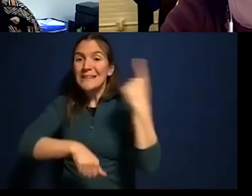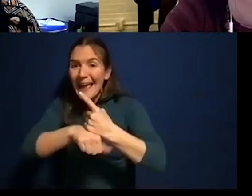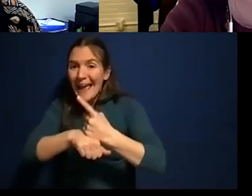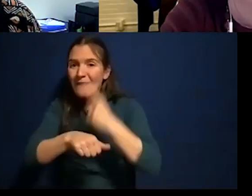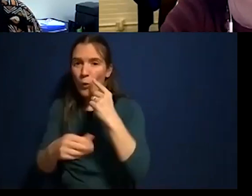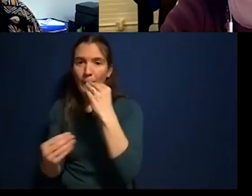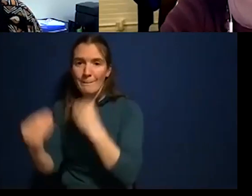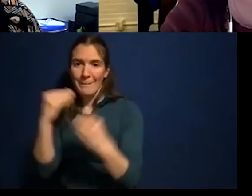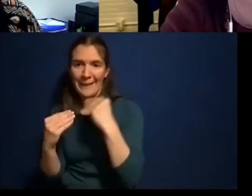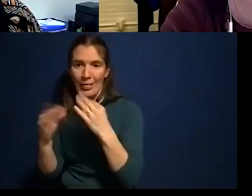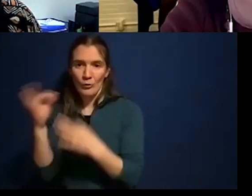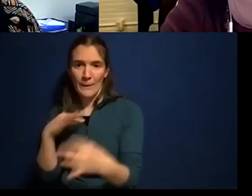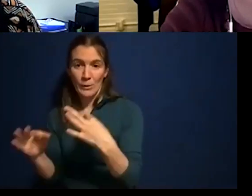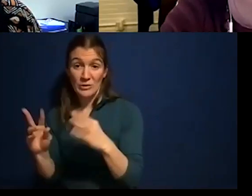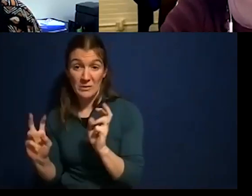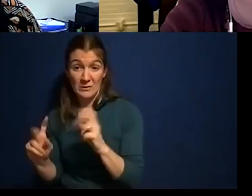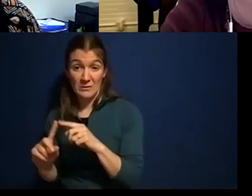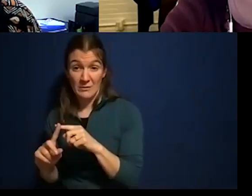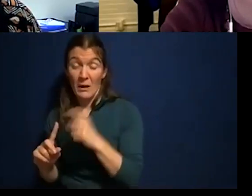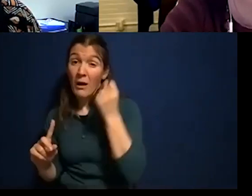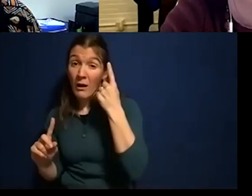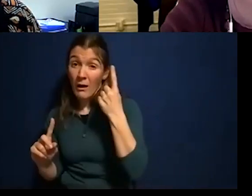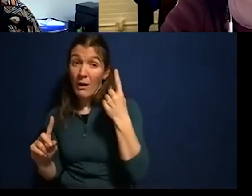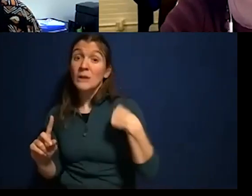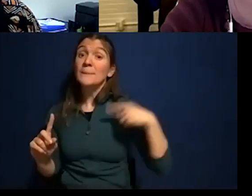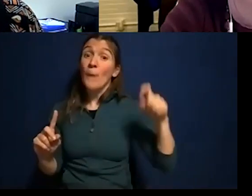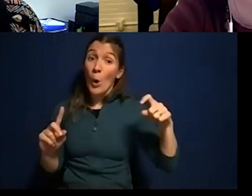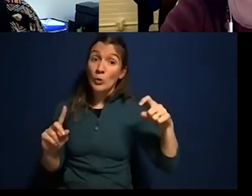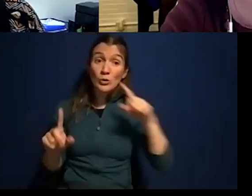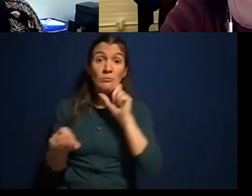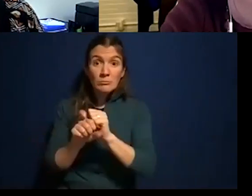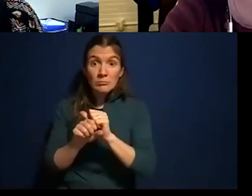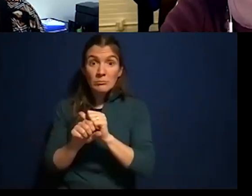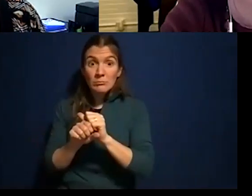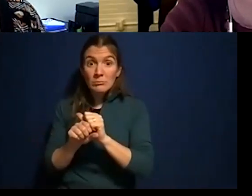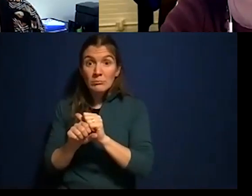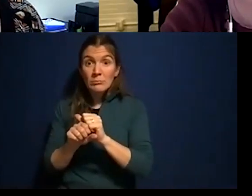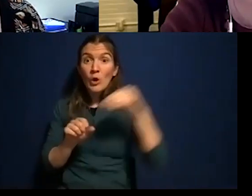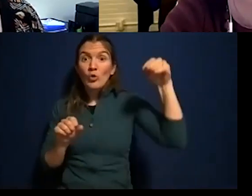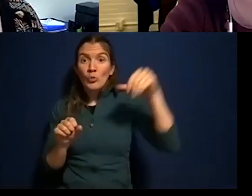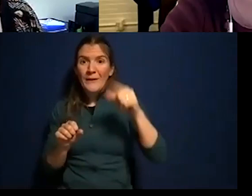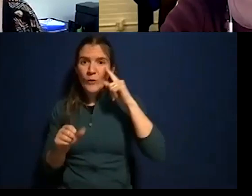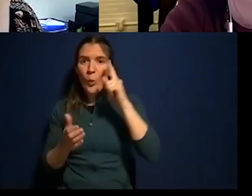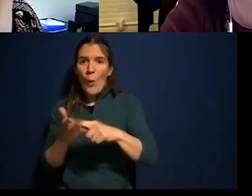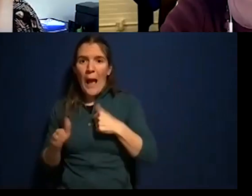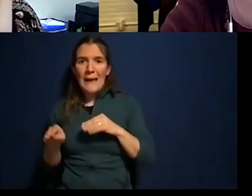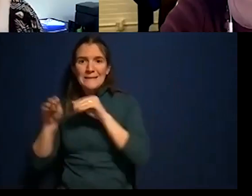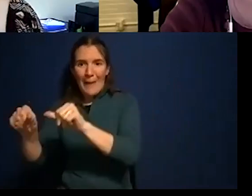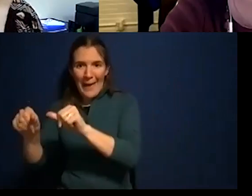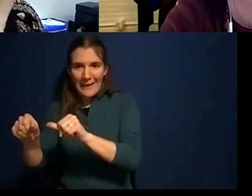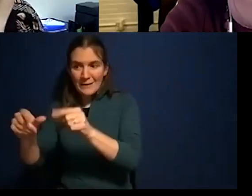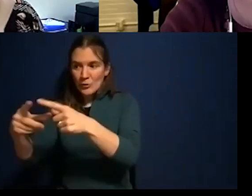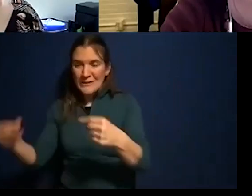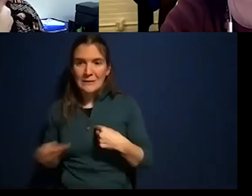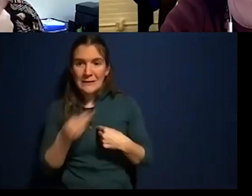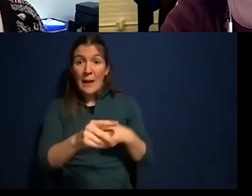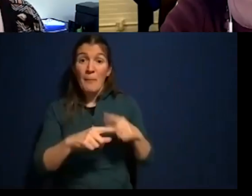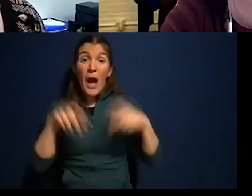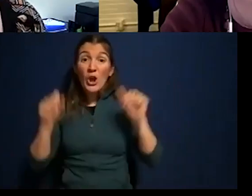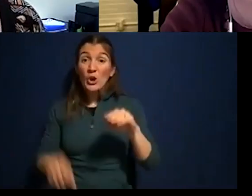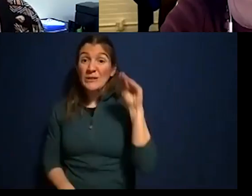meals. And what you're supposed to do is actually get reimbursed for what you spend, but you could